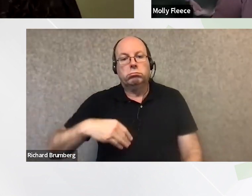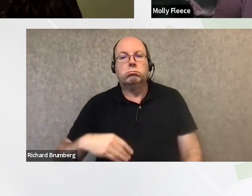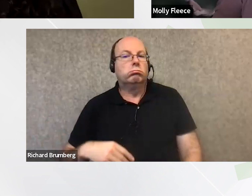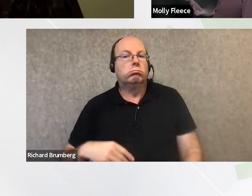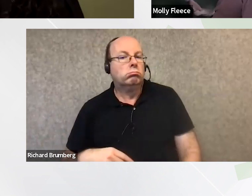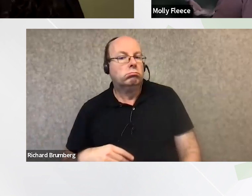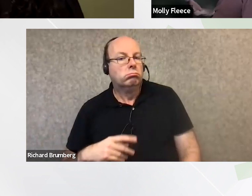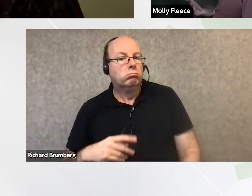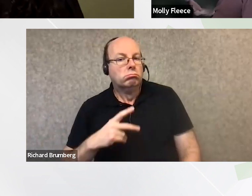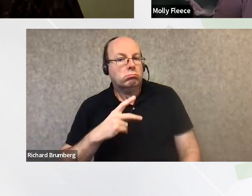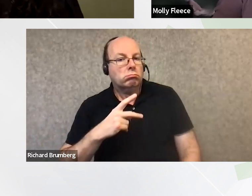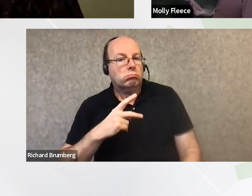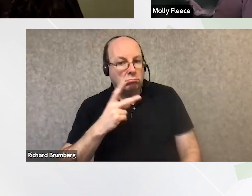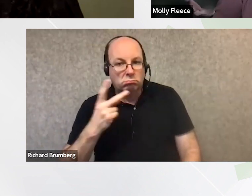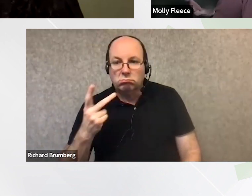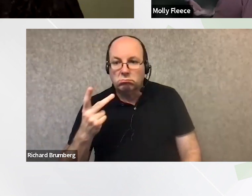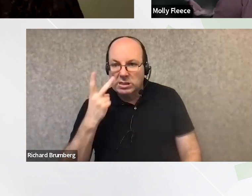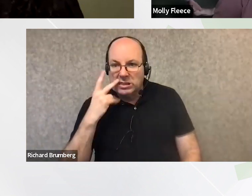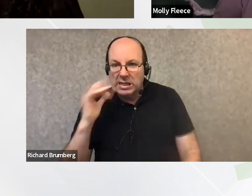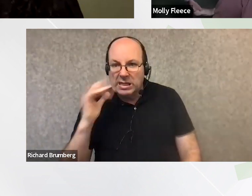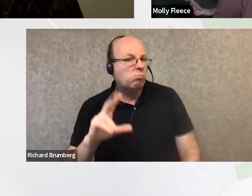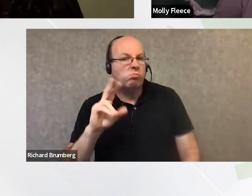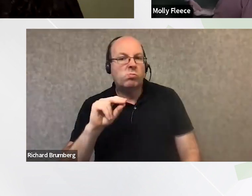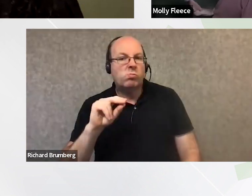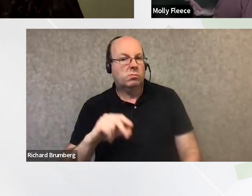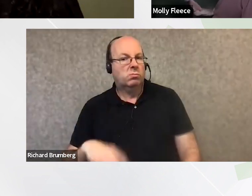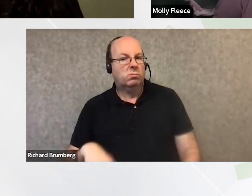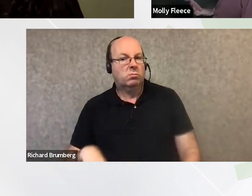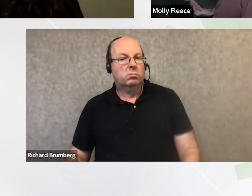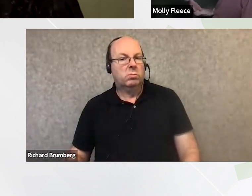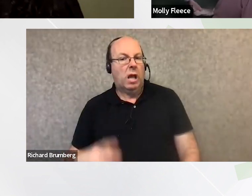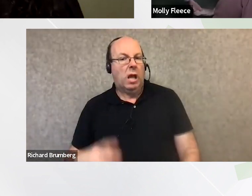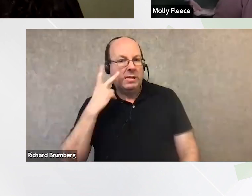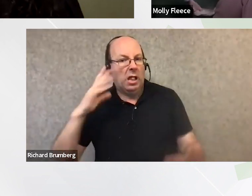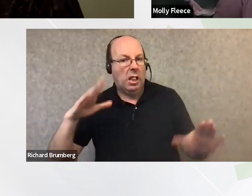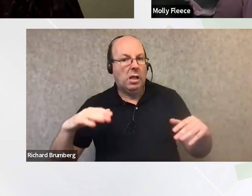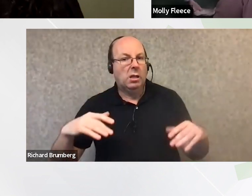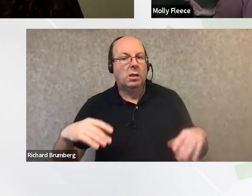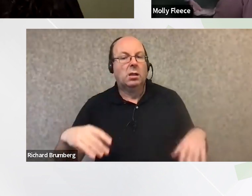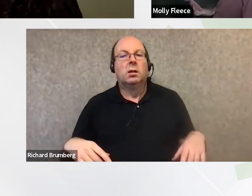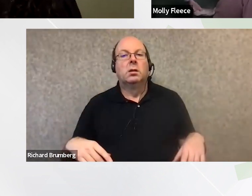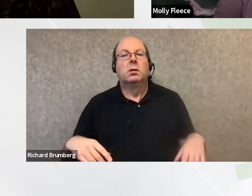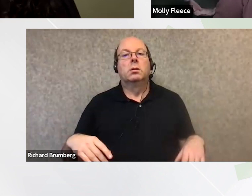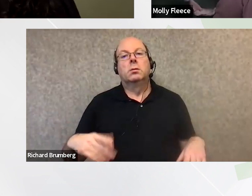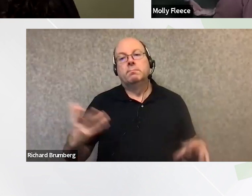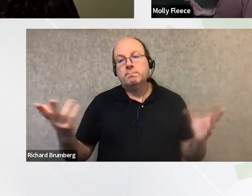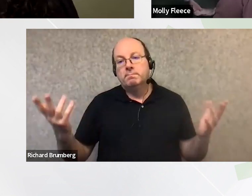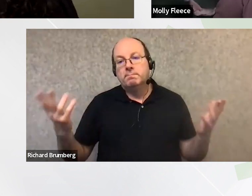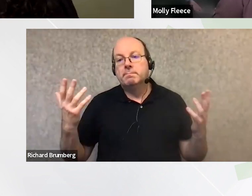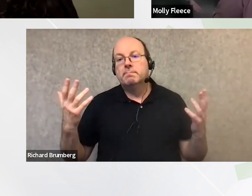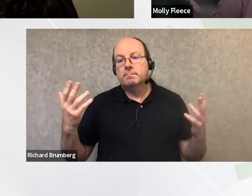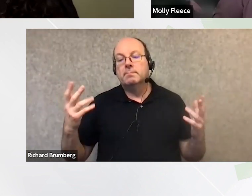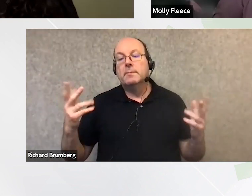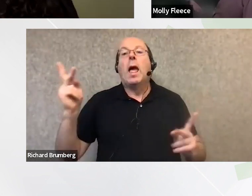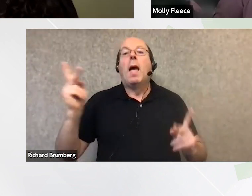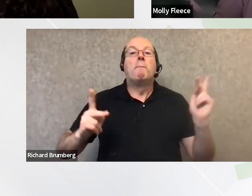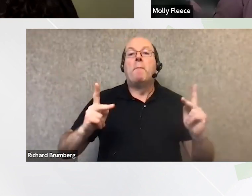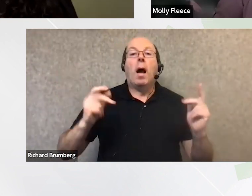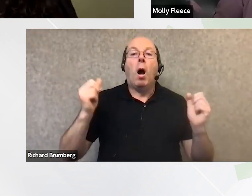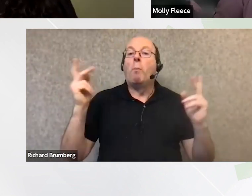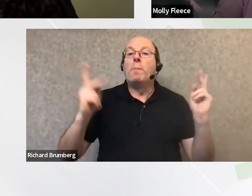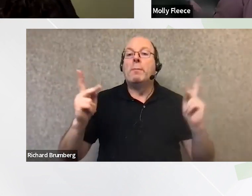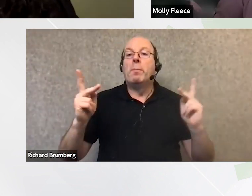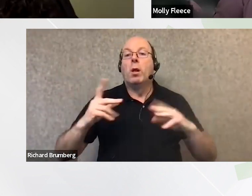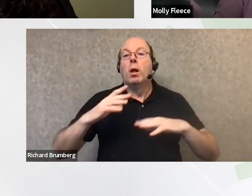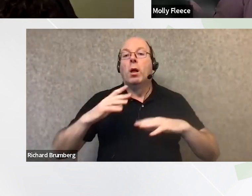at the data. I think the risk of stroke in all-comer patients over the age of 80 is going to be higher than those less than 80,